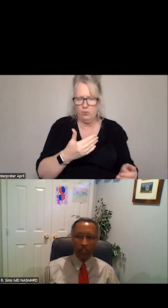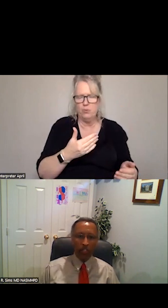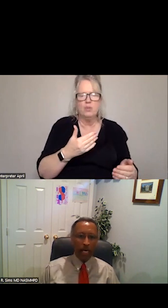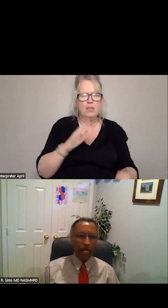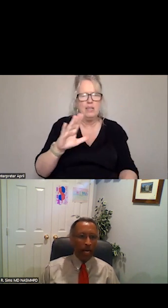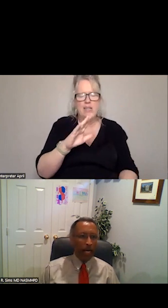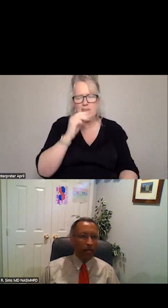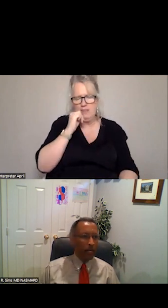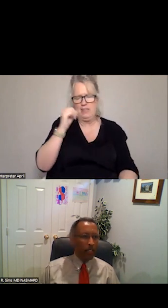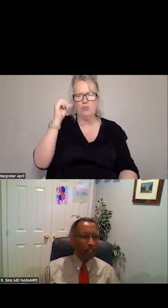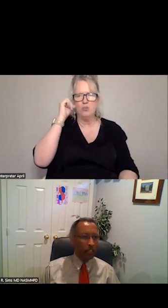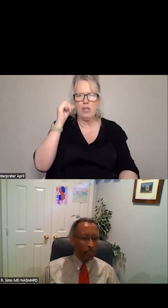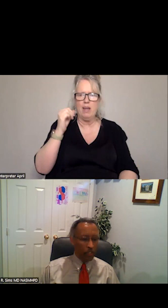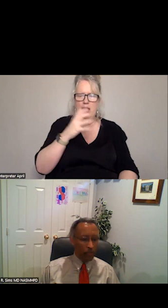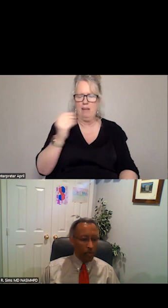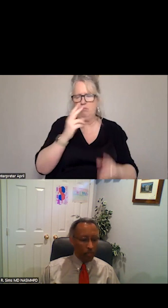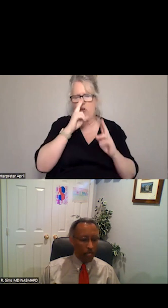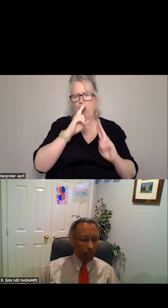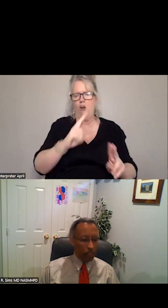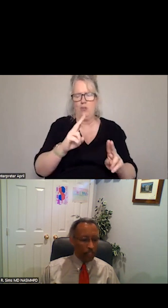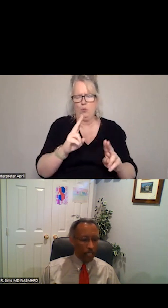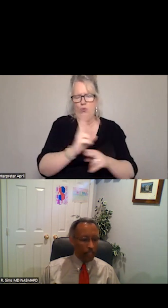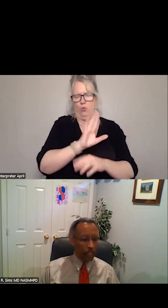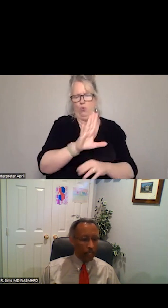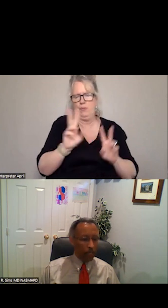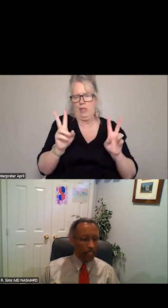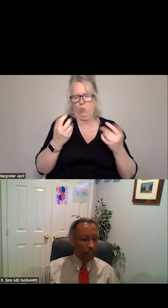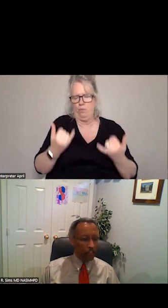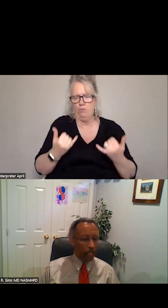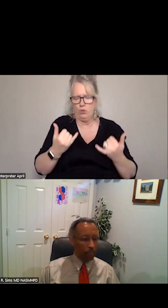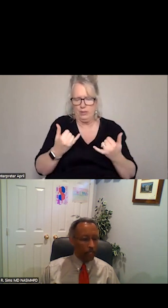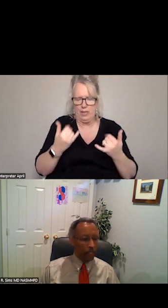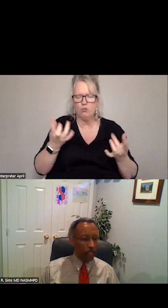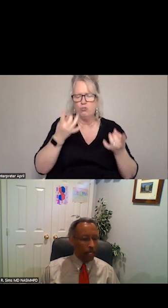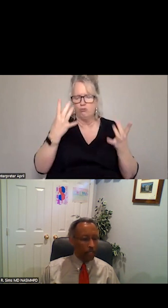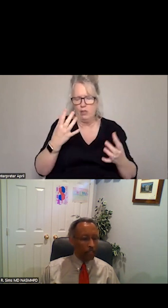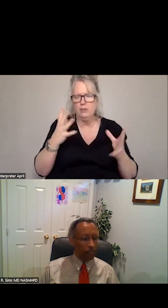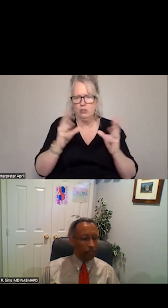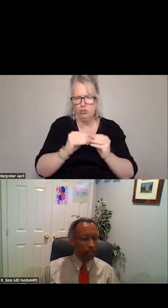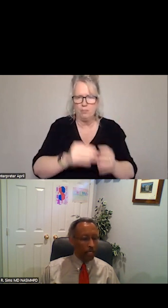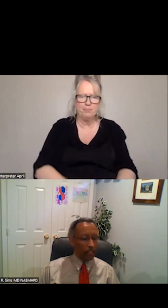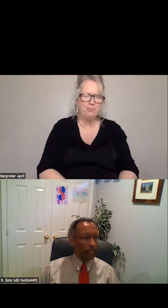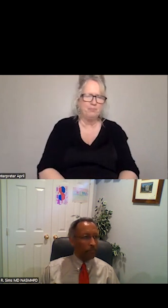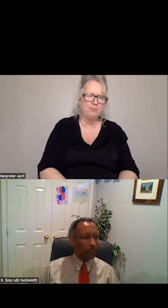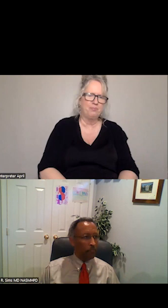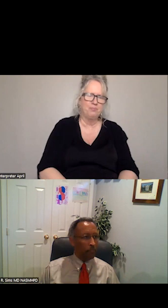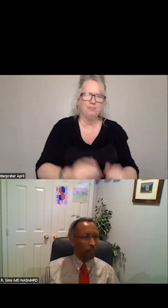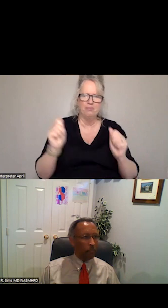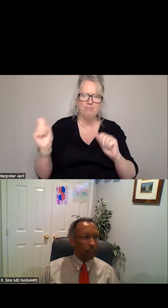there yesterday, and are honored to use this quote for today's Crisis Jam. And let's move to the next